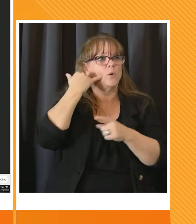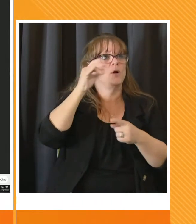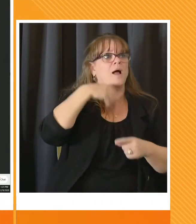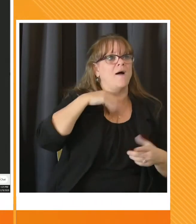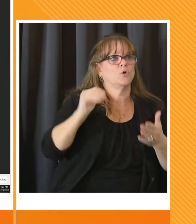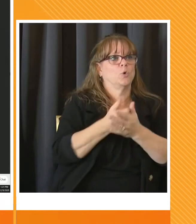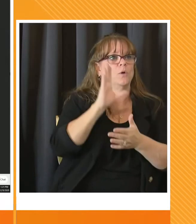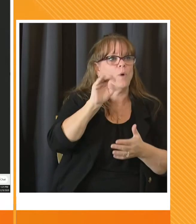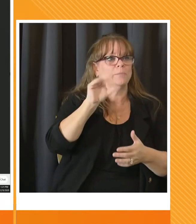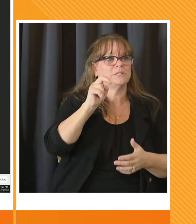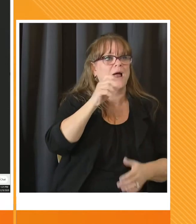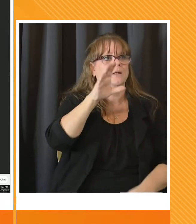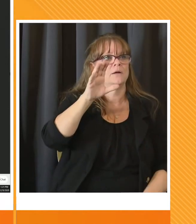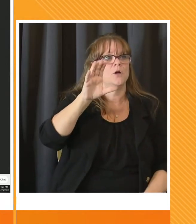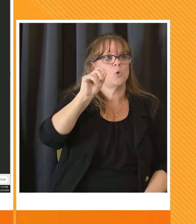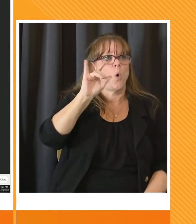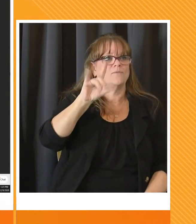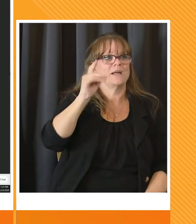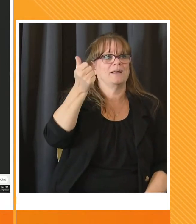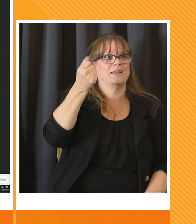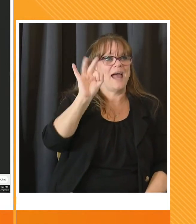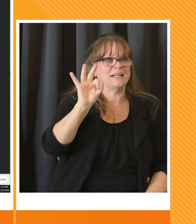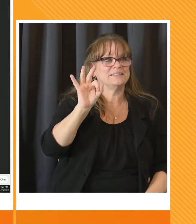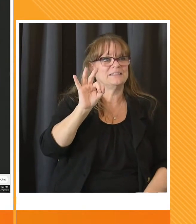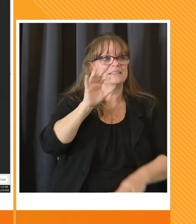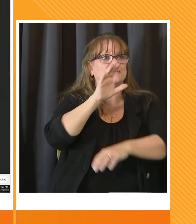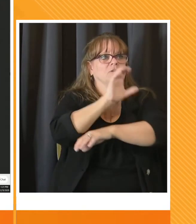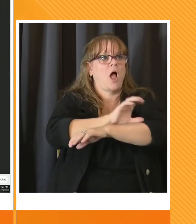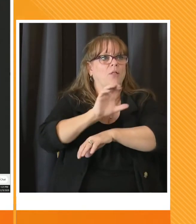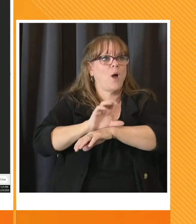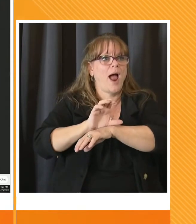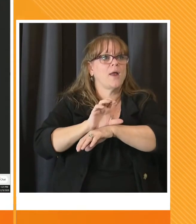colorado.gov/vaccine, to get all of this information. Next slide.